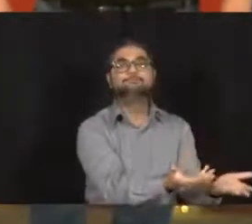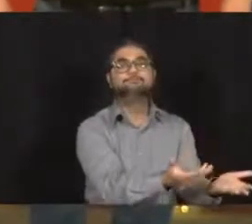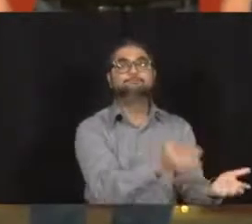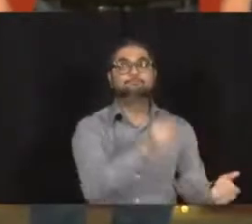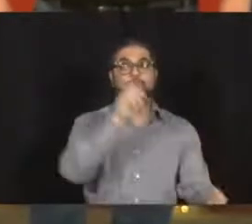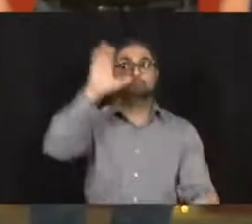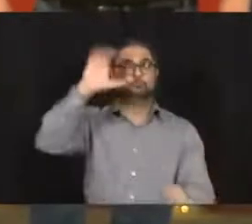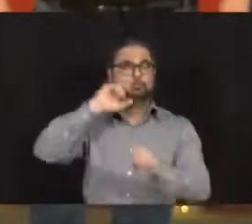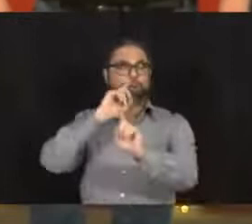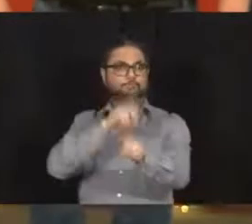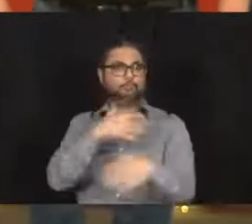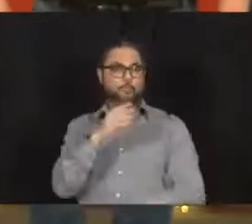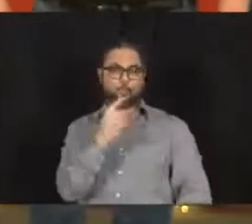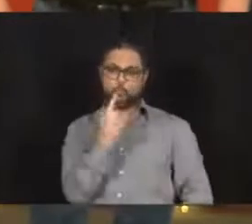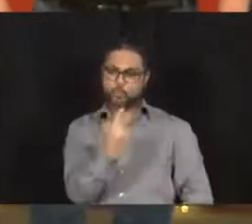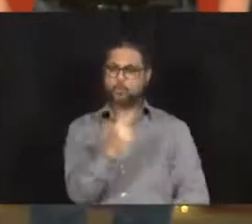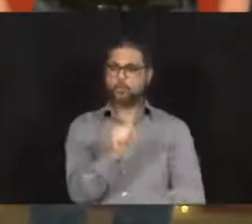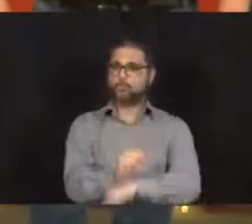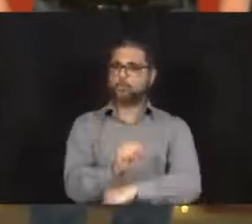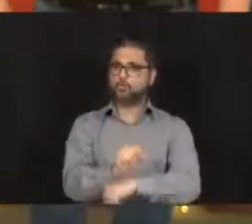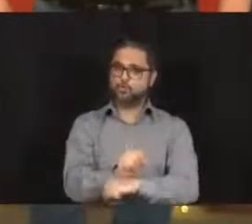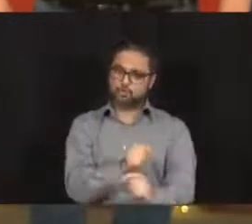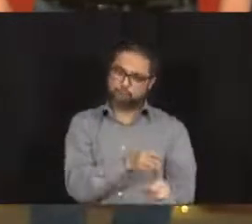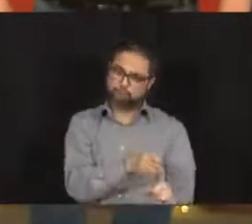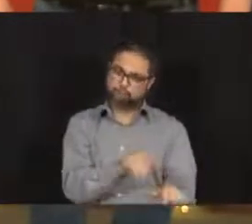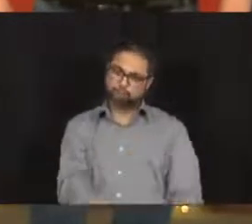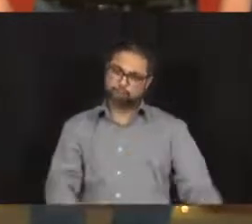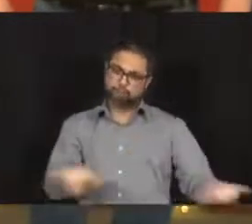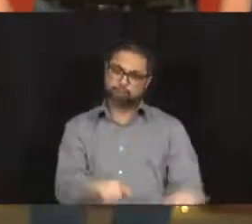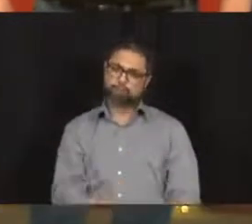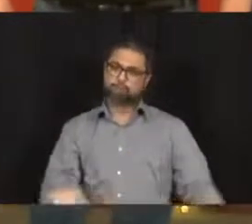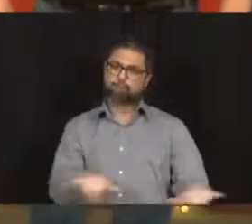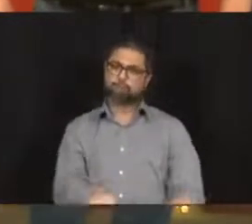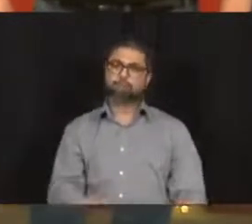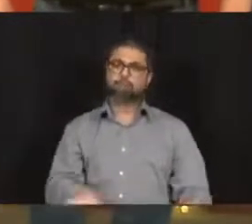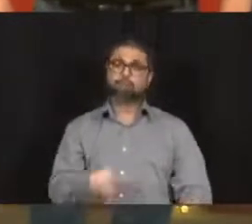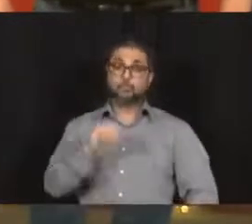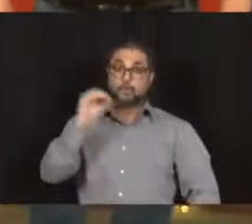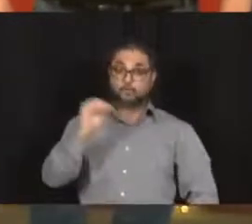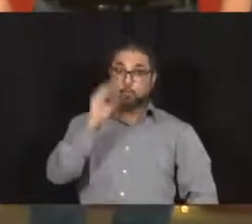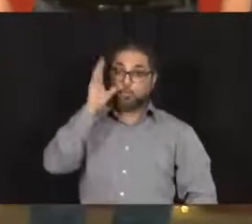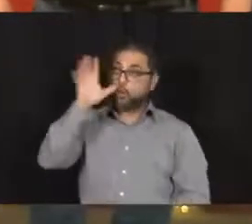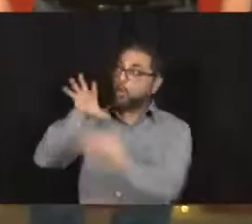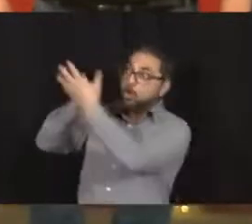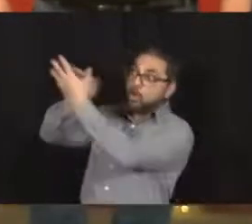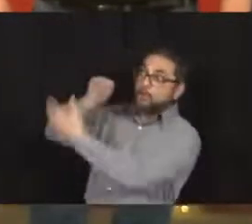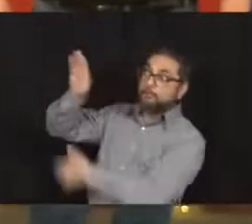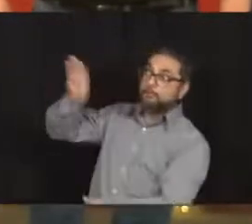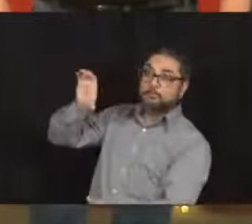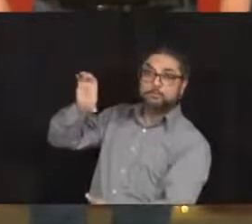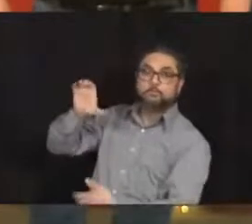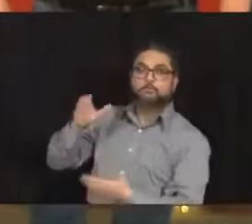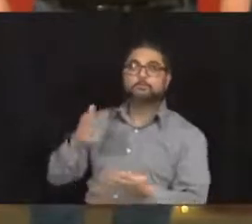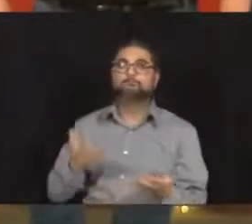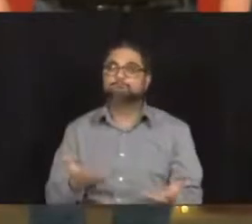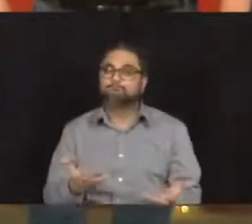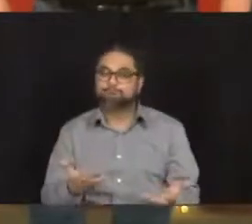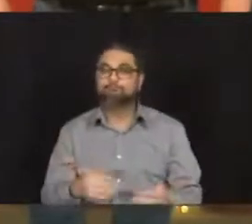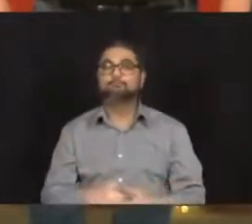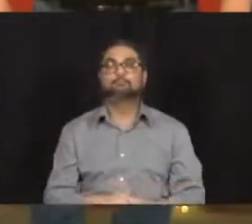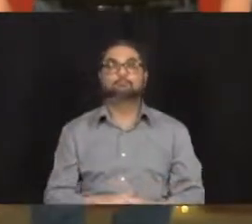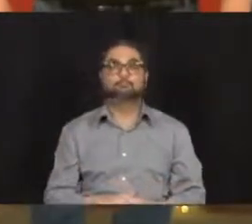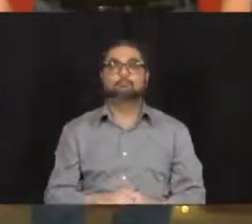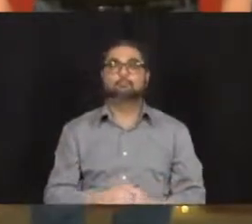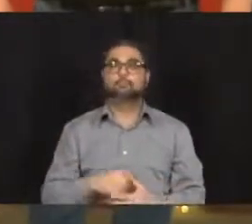Well, we are certainly aware that there are a number of people that are in that situation where they don't have full-time employment, perhaps in